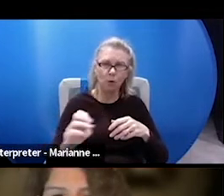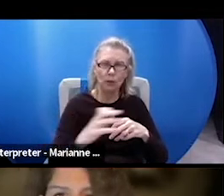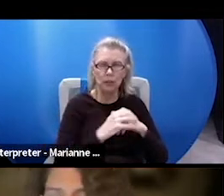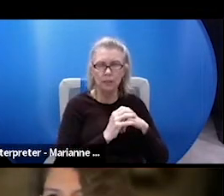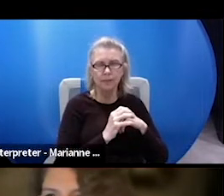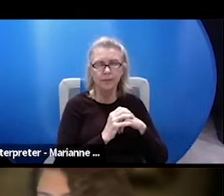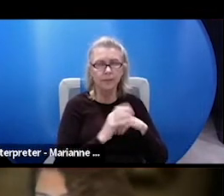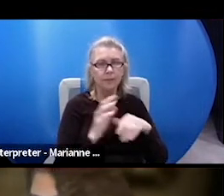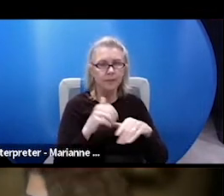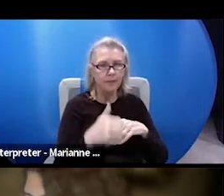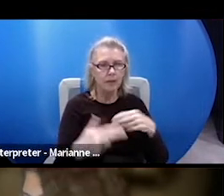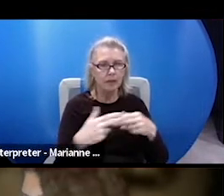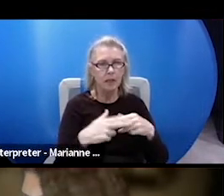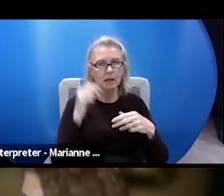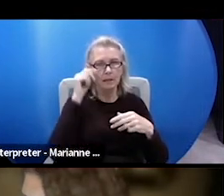Next slide.